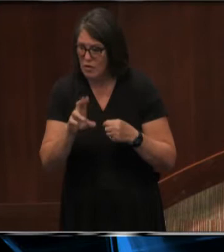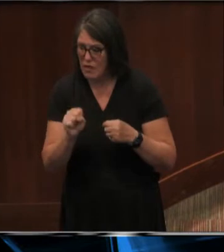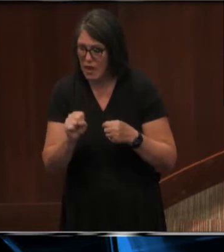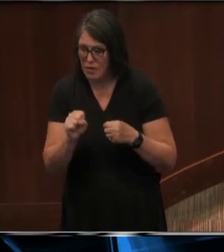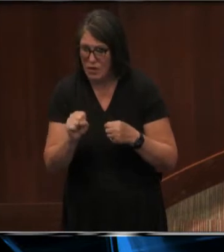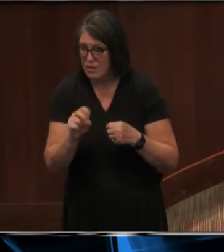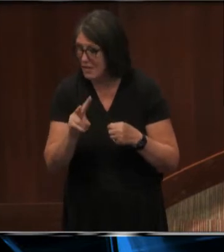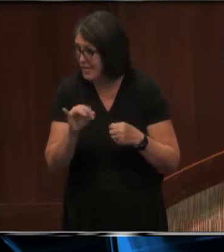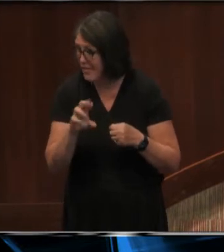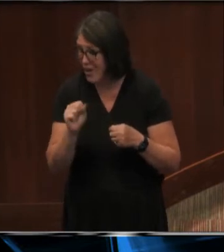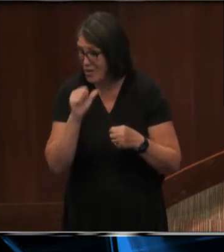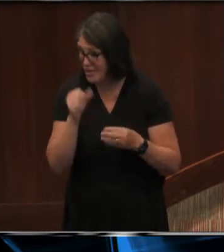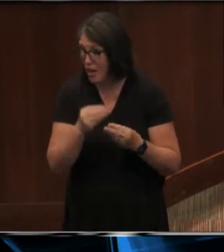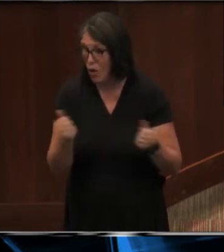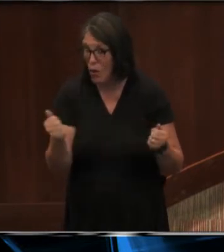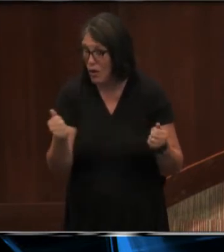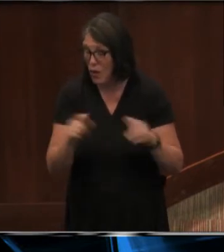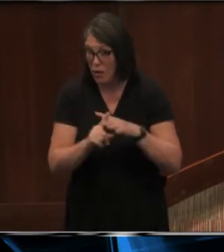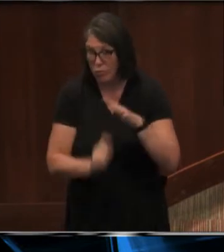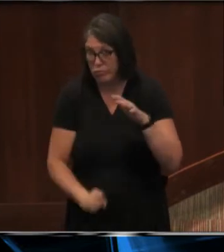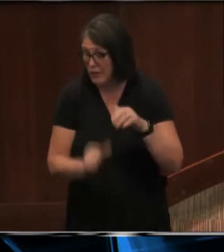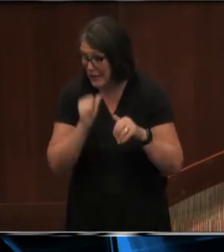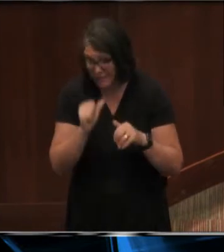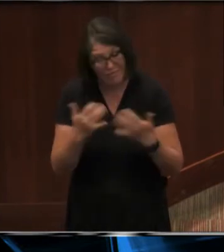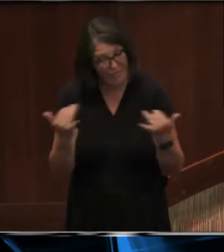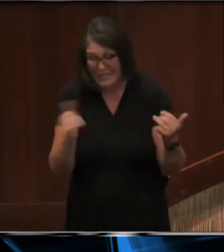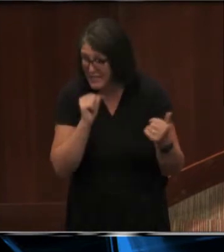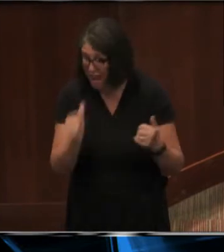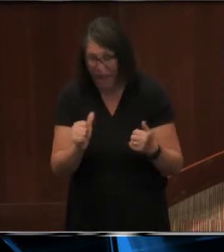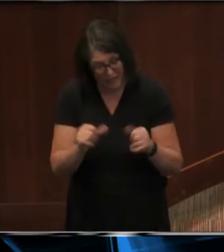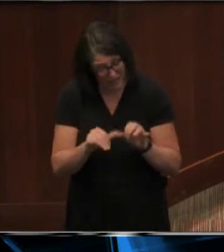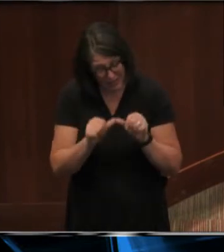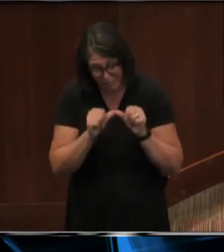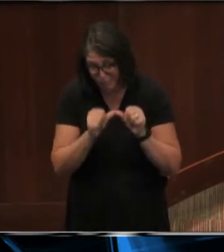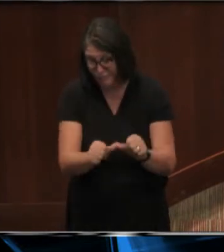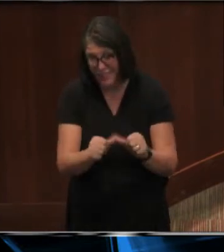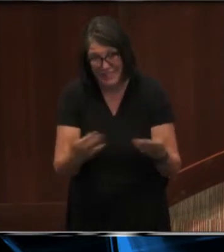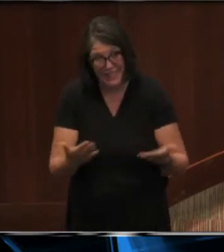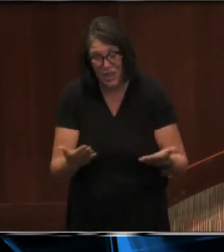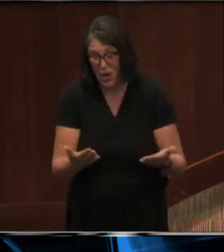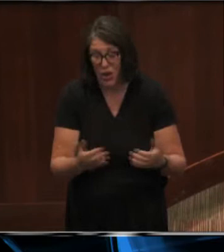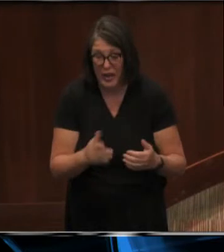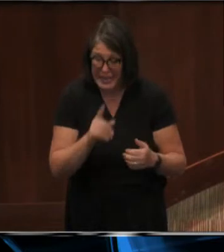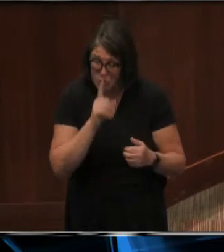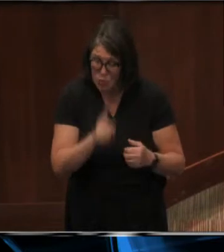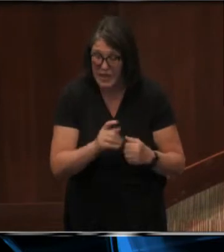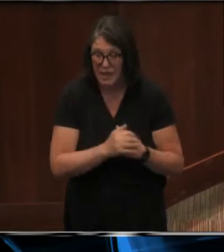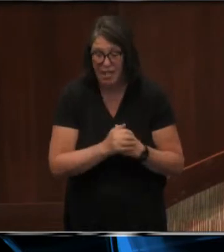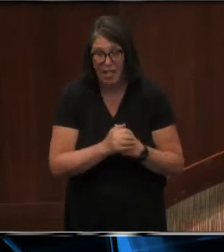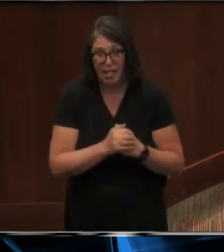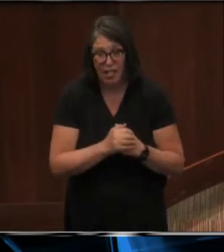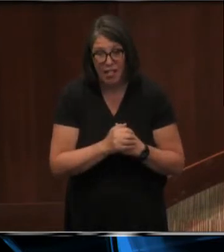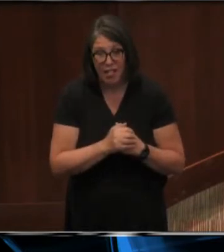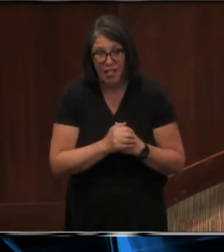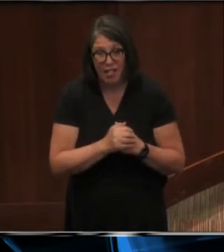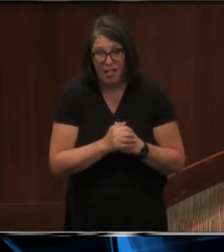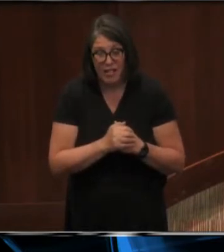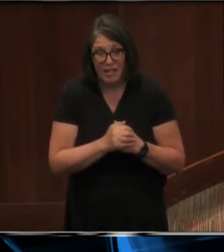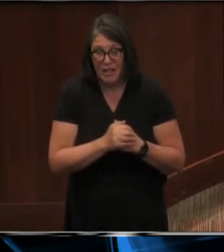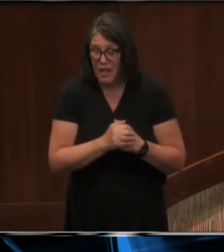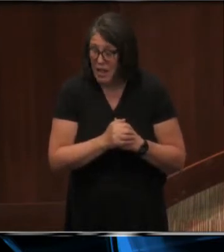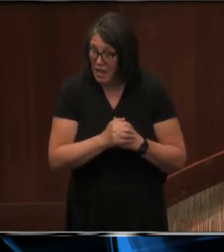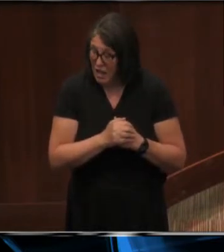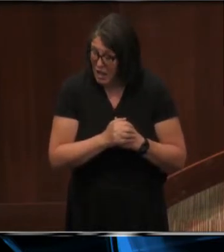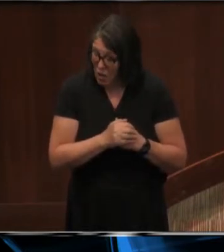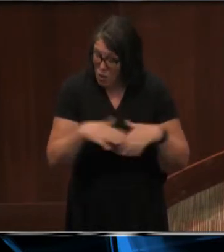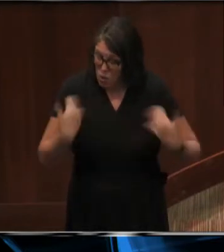is not going away. It is real. It is an extremely big